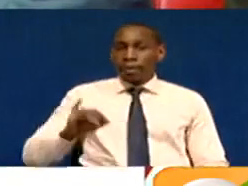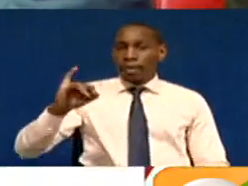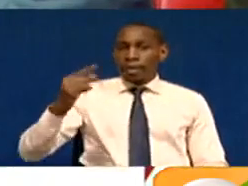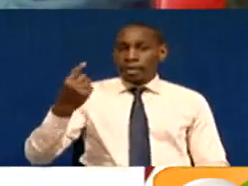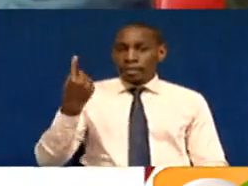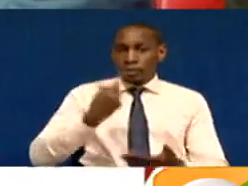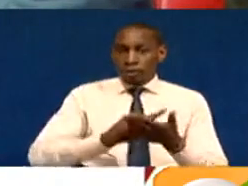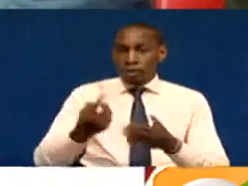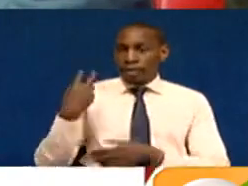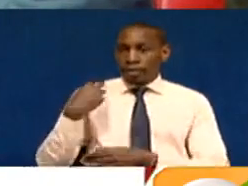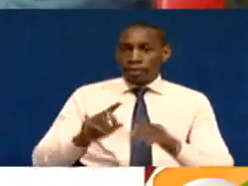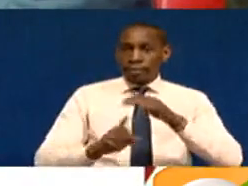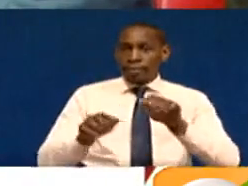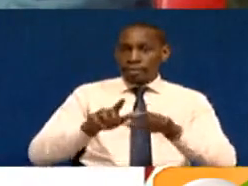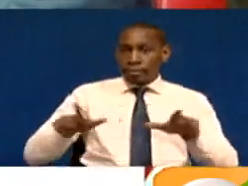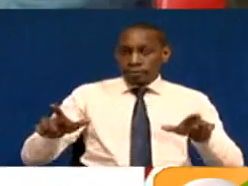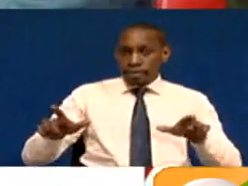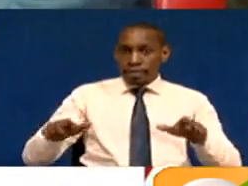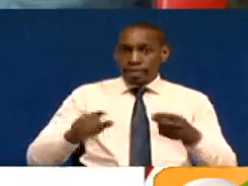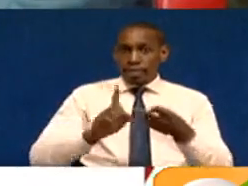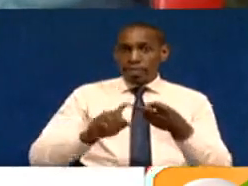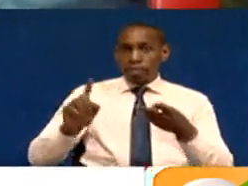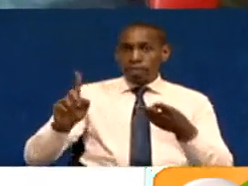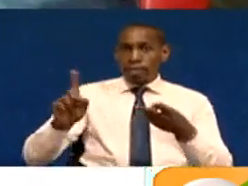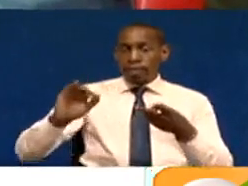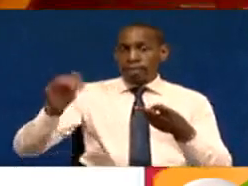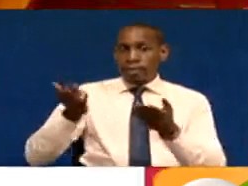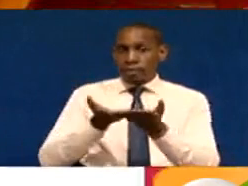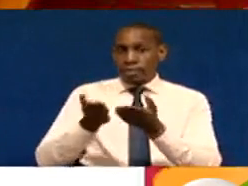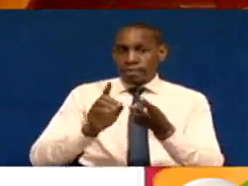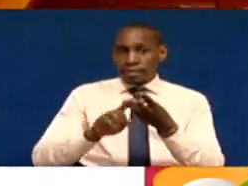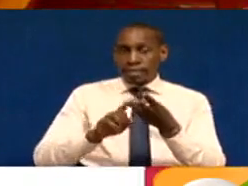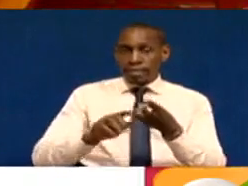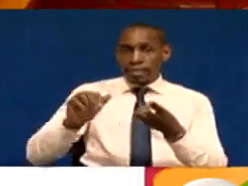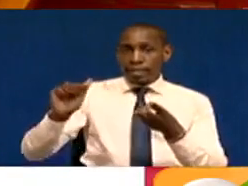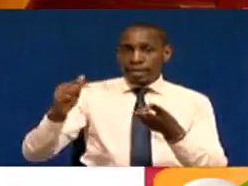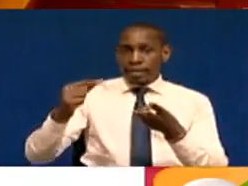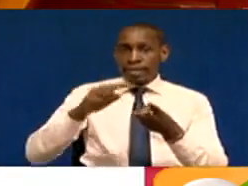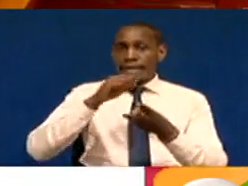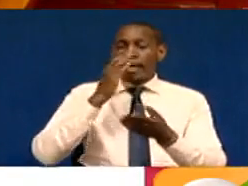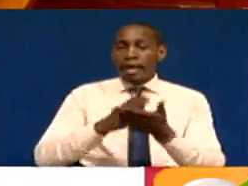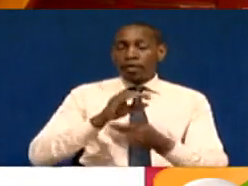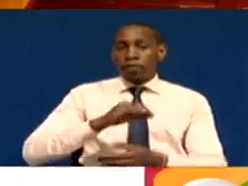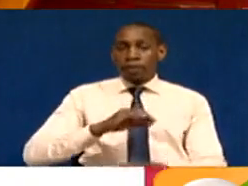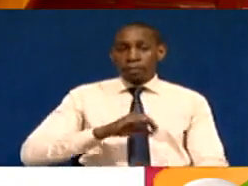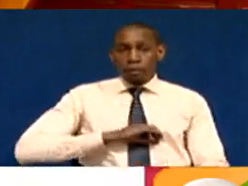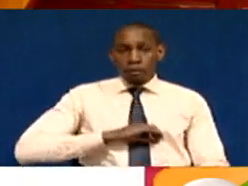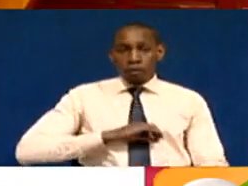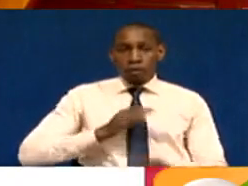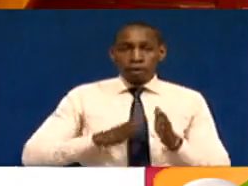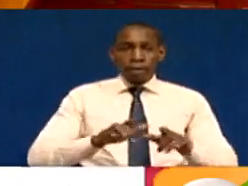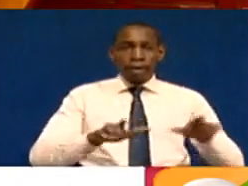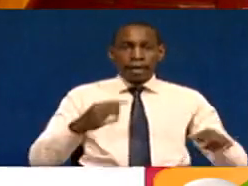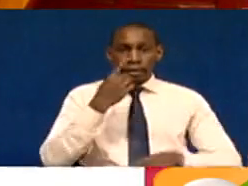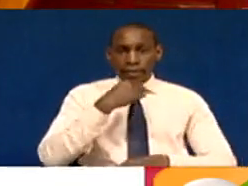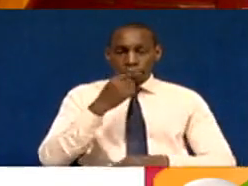has 1 week to consult with the Ministry of Lands, the Nairobi Metropolitan Services, and the Attorney General to ascertain ownership of the land.